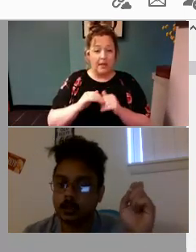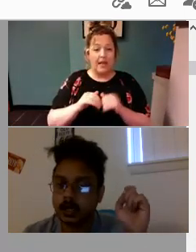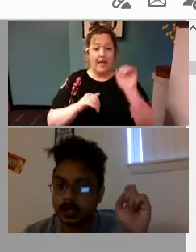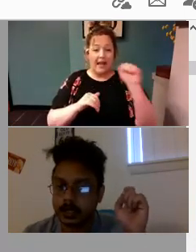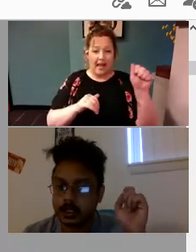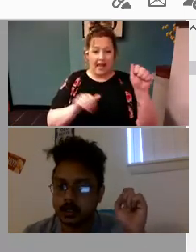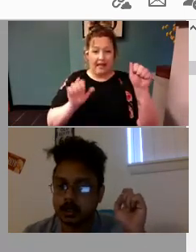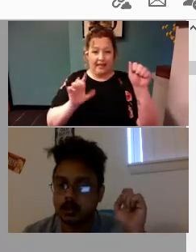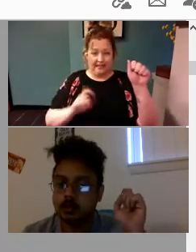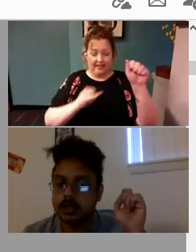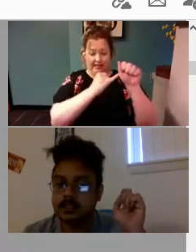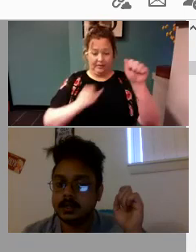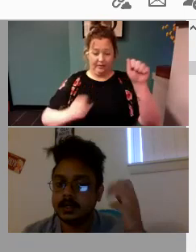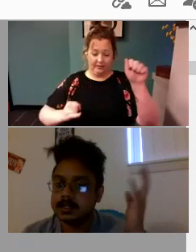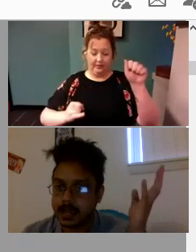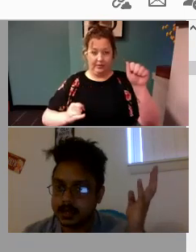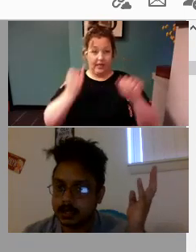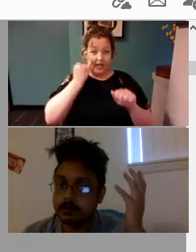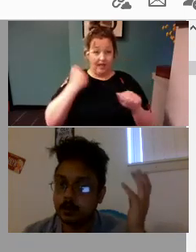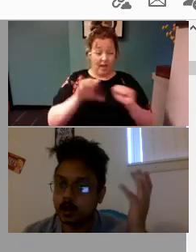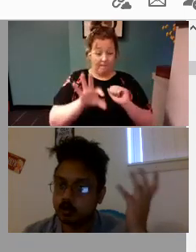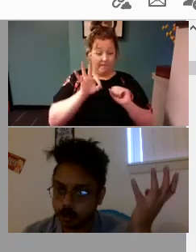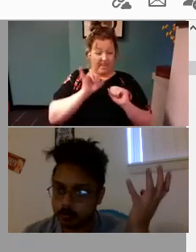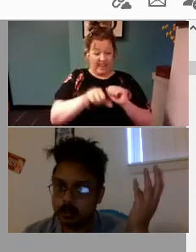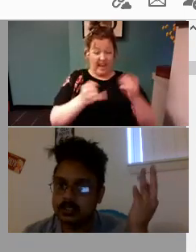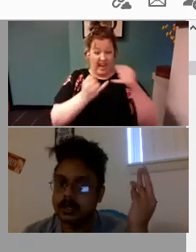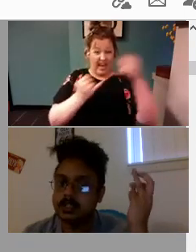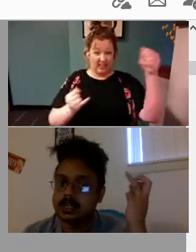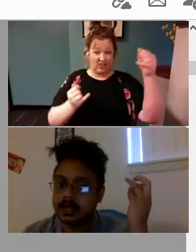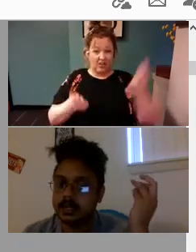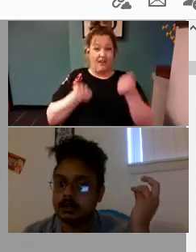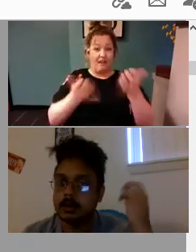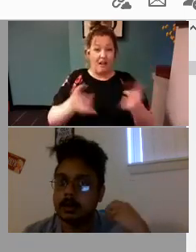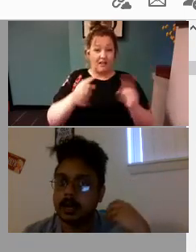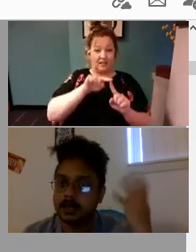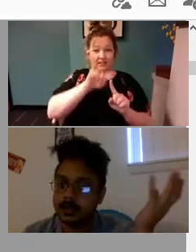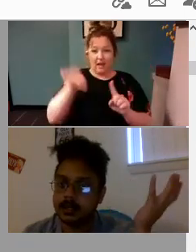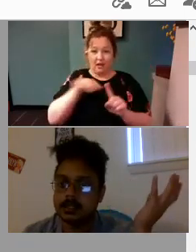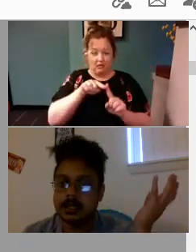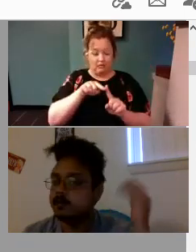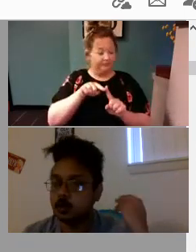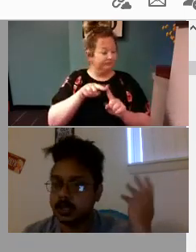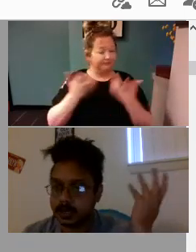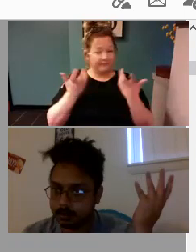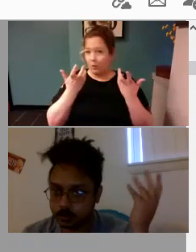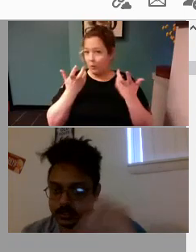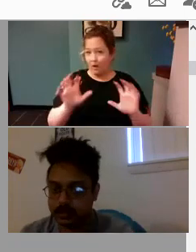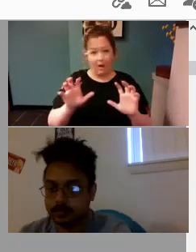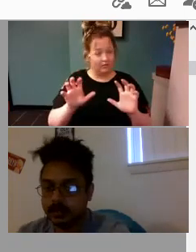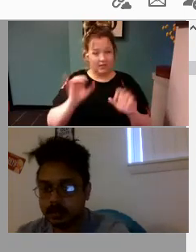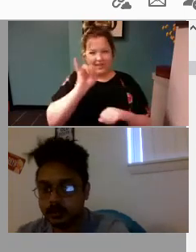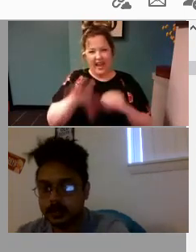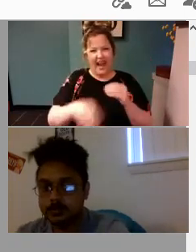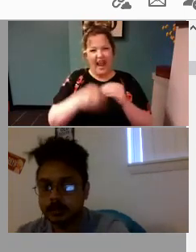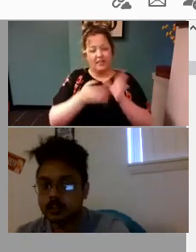this particular edge would result in a cycle that we do not want, because that is just adding a redundancy and we don't care about this